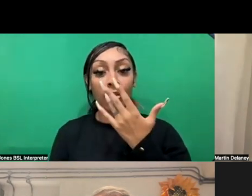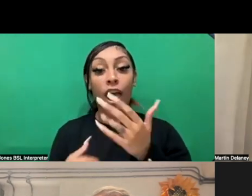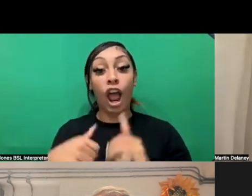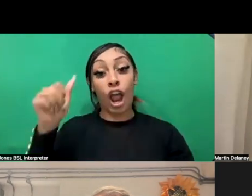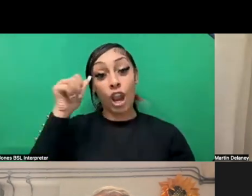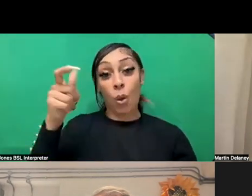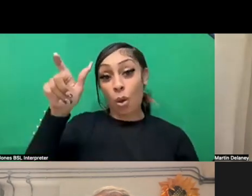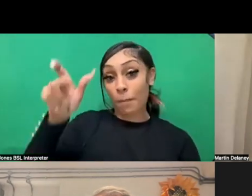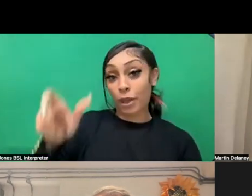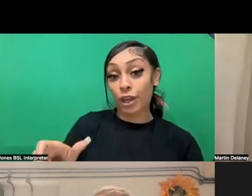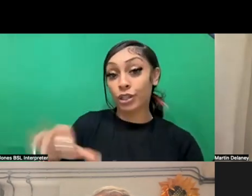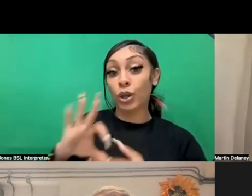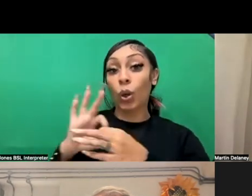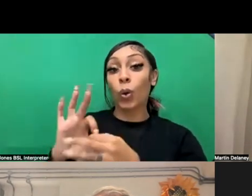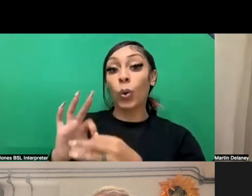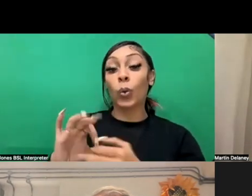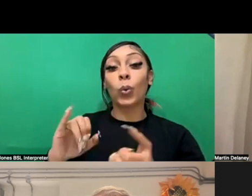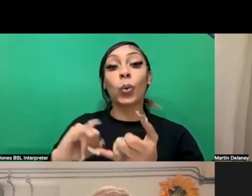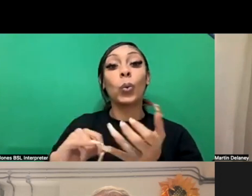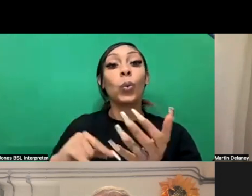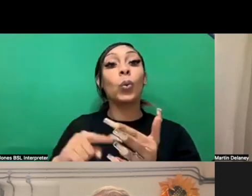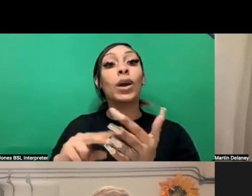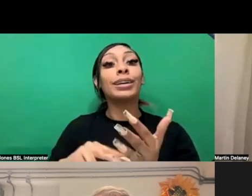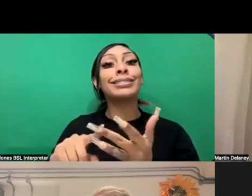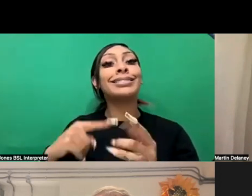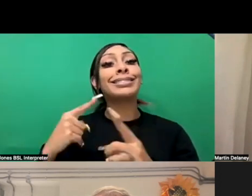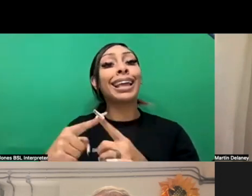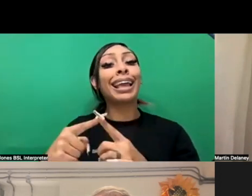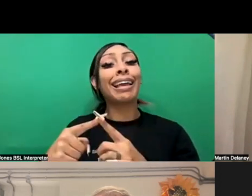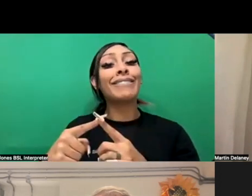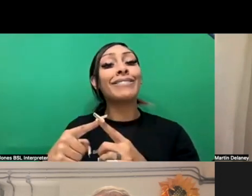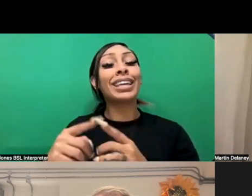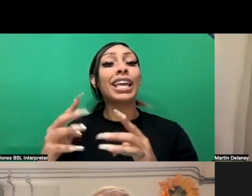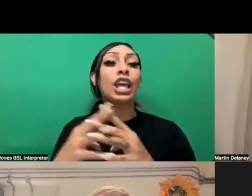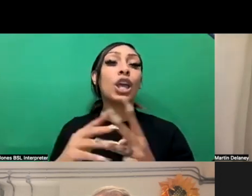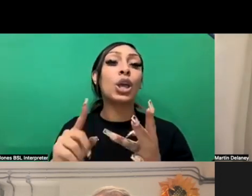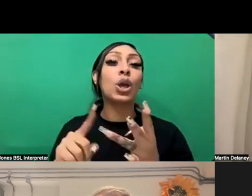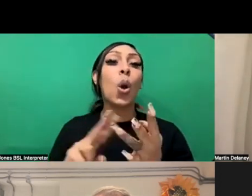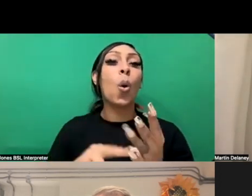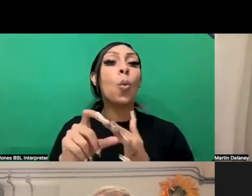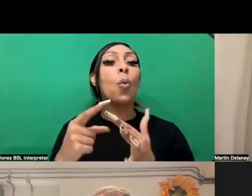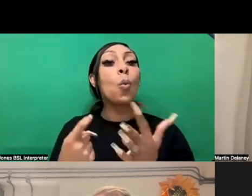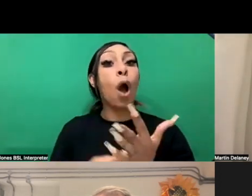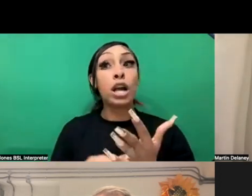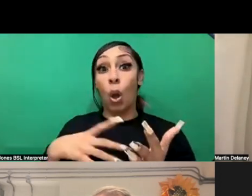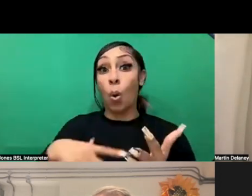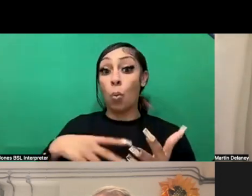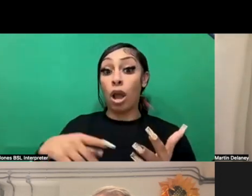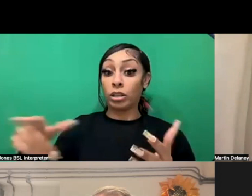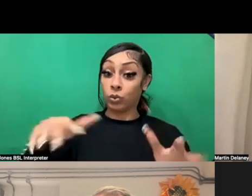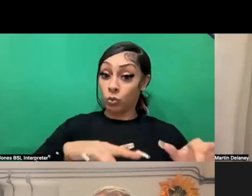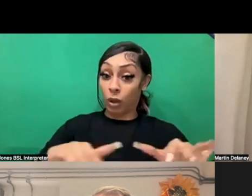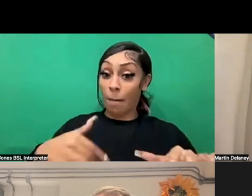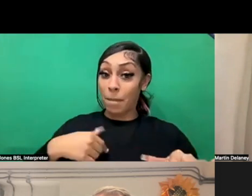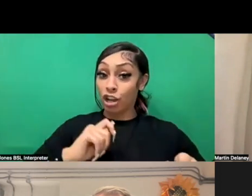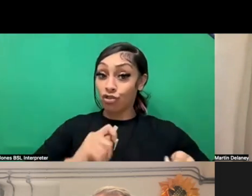worked for Stevie Wonder. And I said, would Stevie like to see my drum machine prototype? And